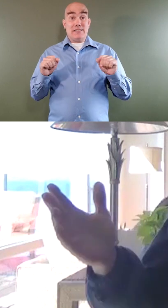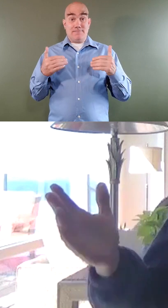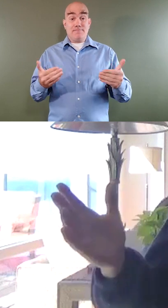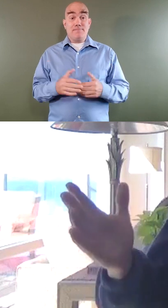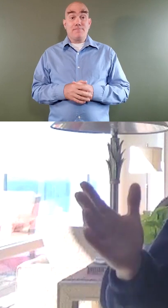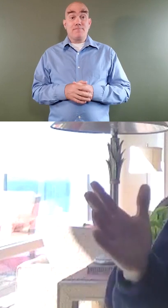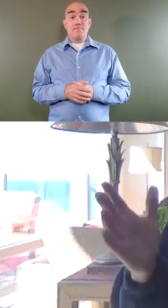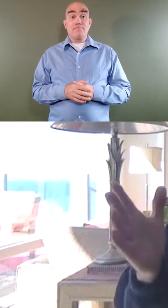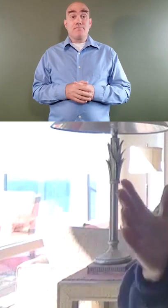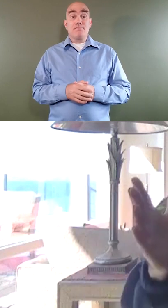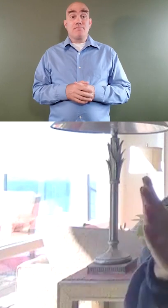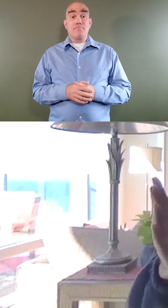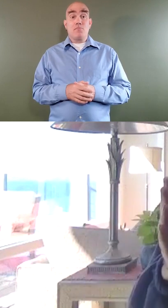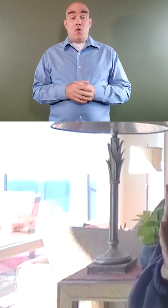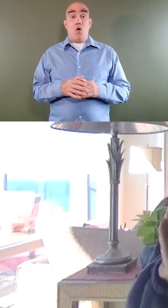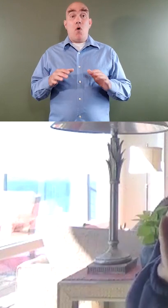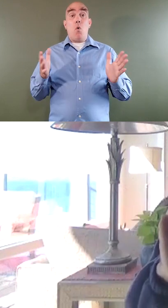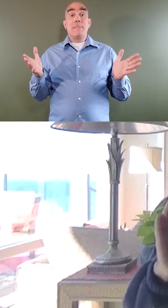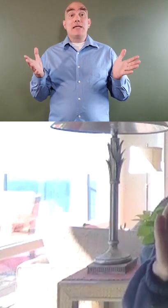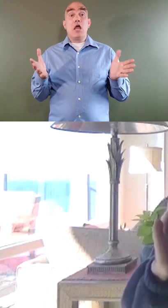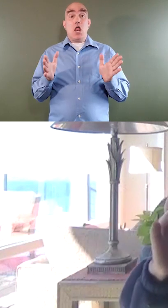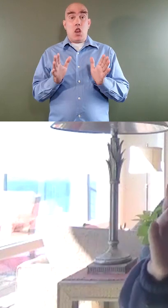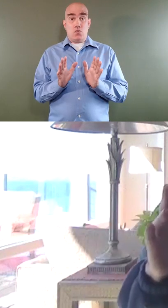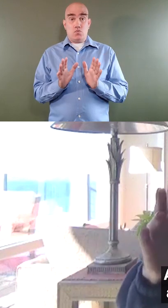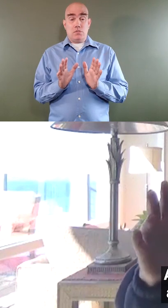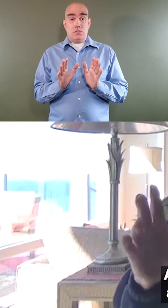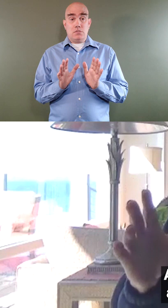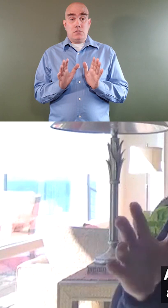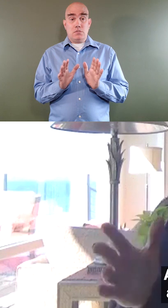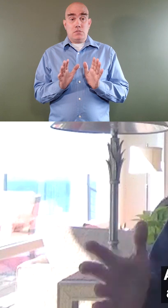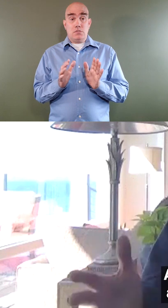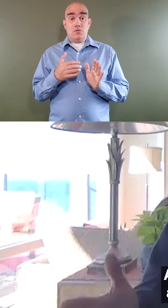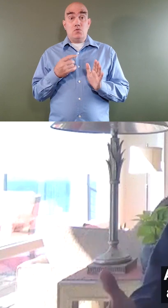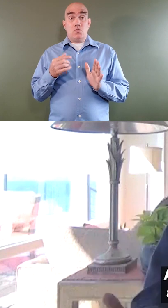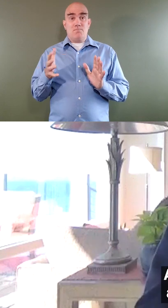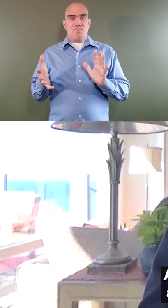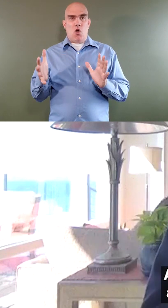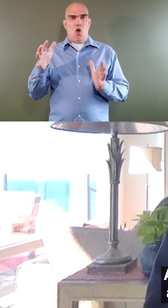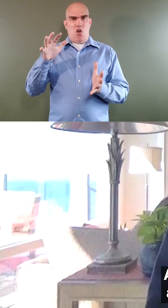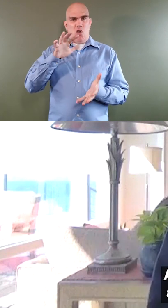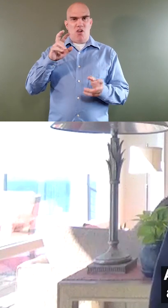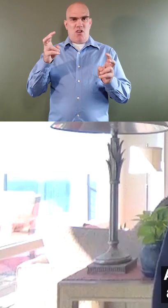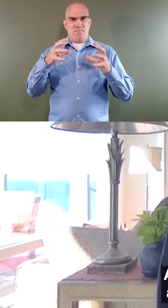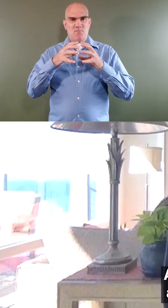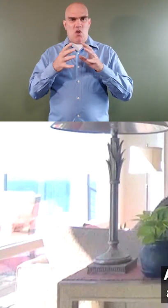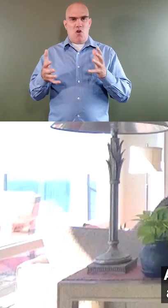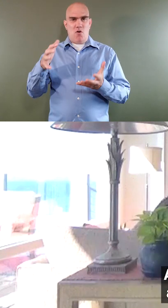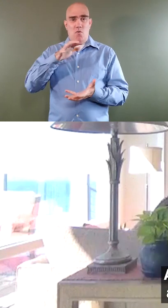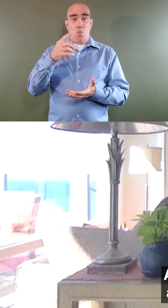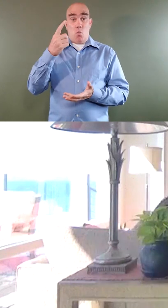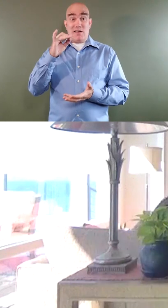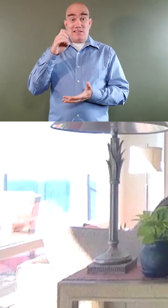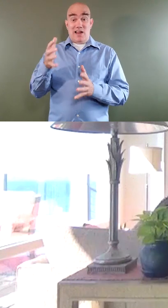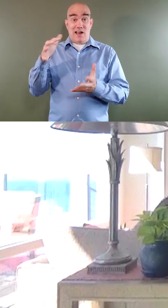next exercise, open and close. And we're going to turn the ball around and pull to one